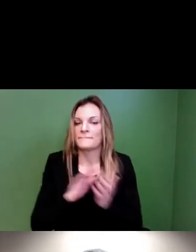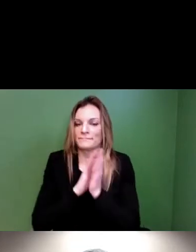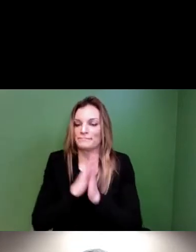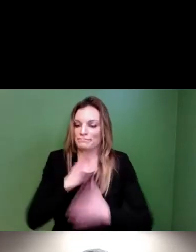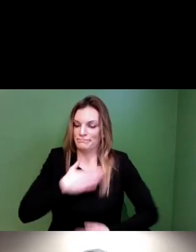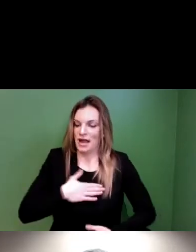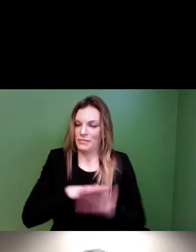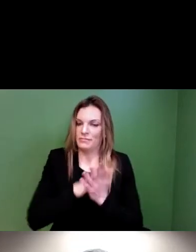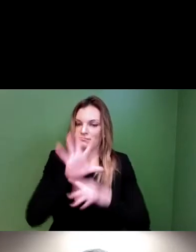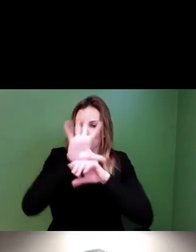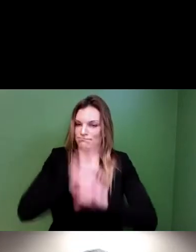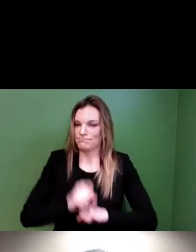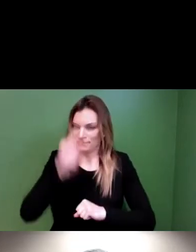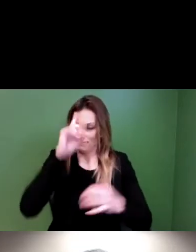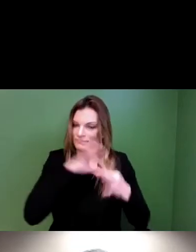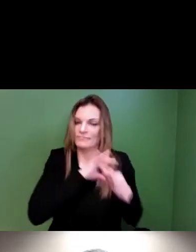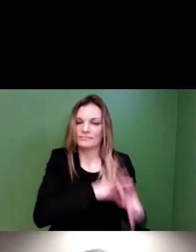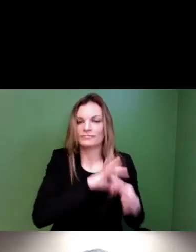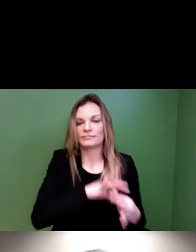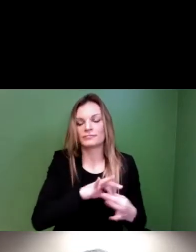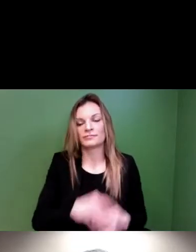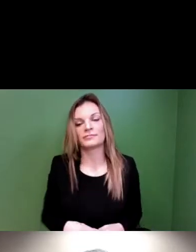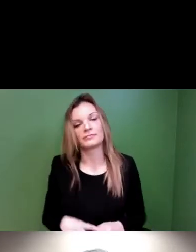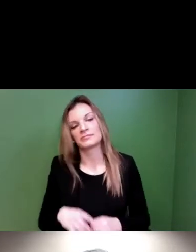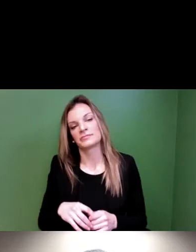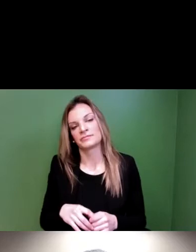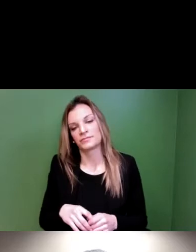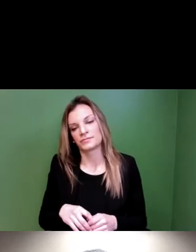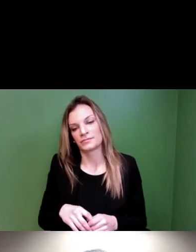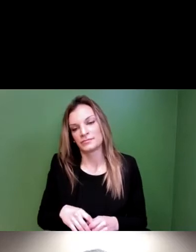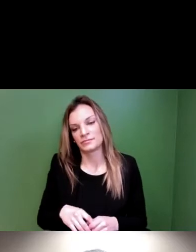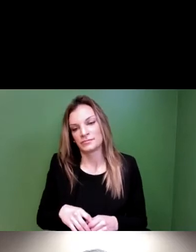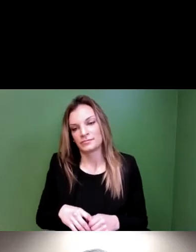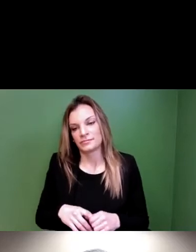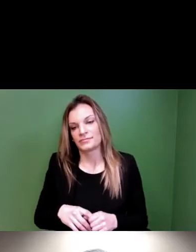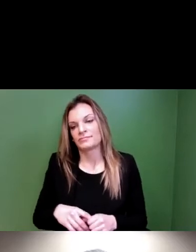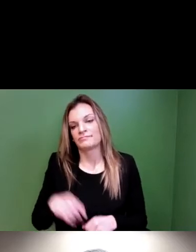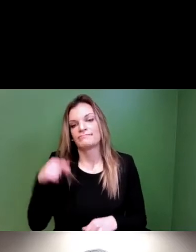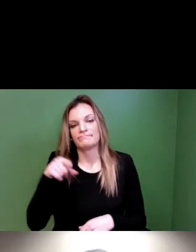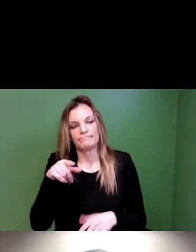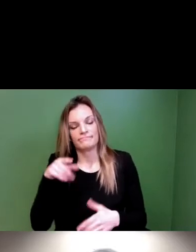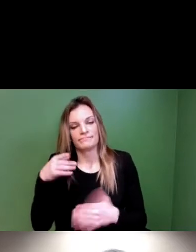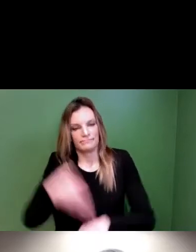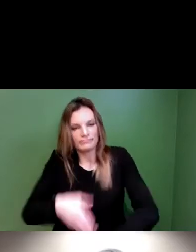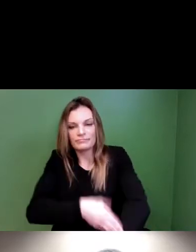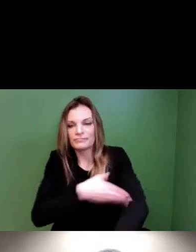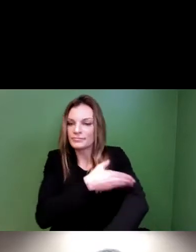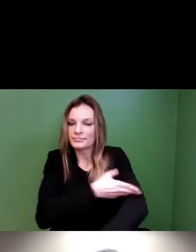simply because the brain is now recognizing these muscles a little bit better, and it's also